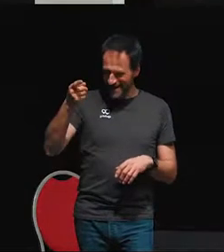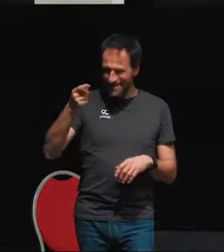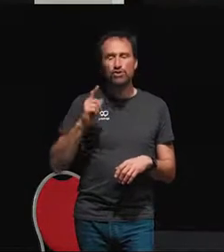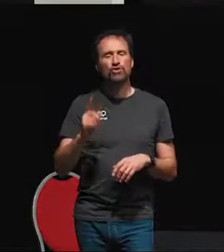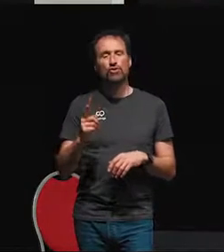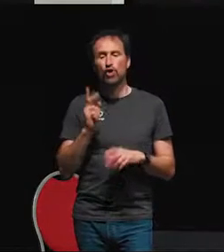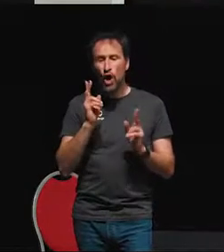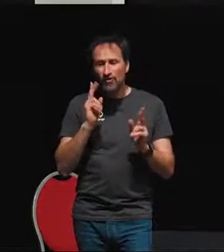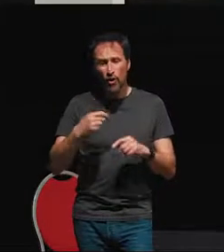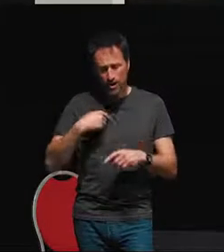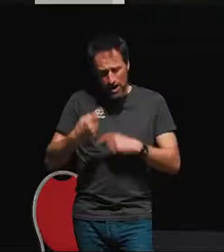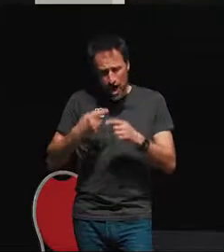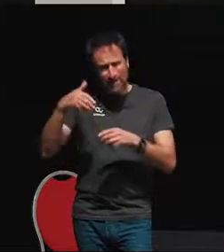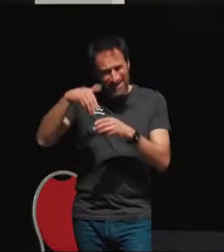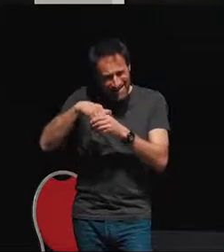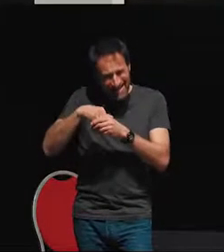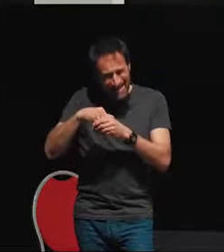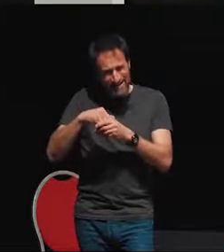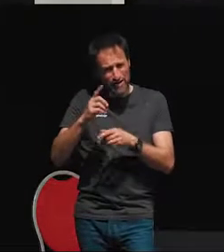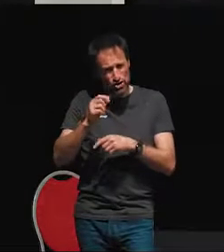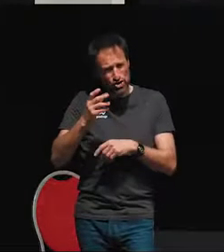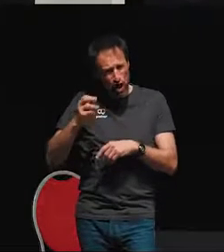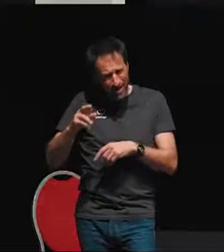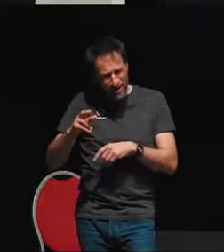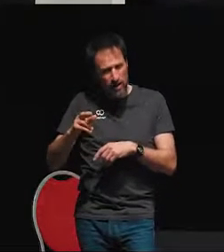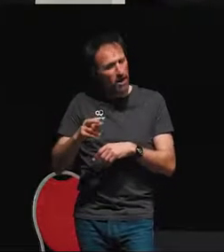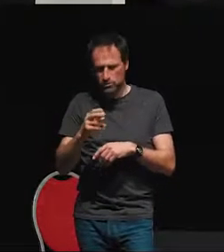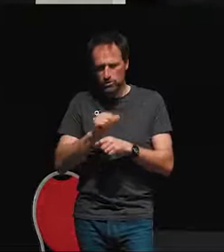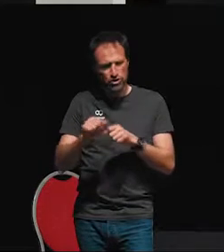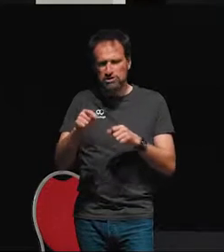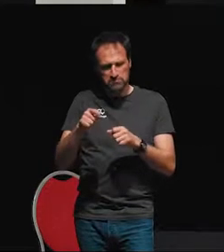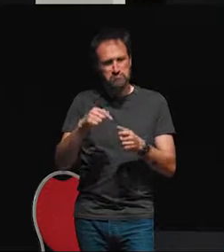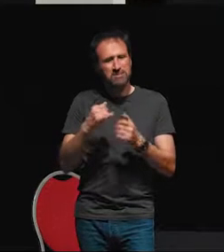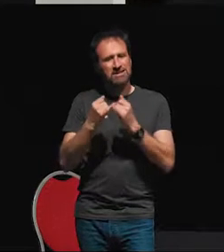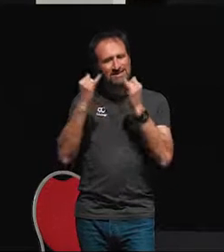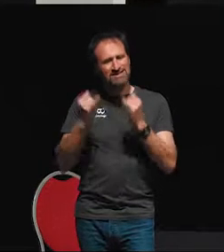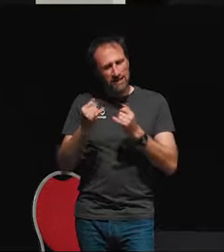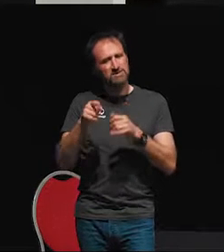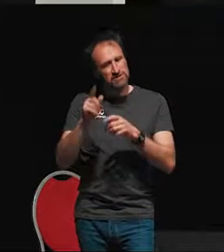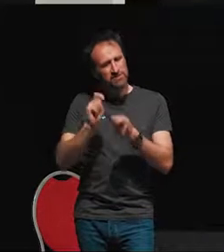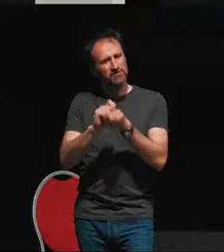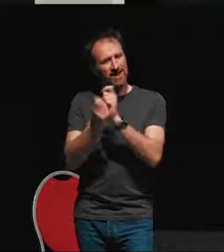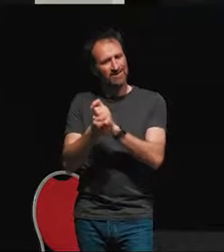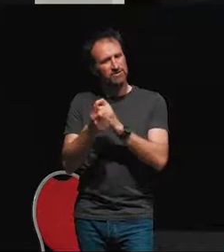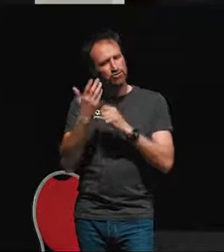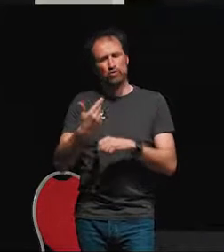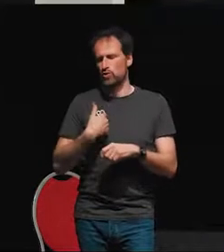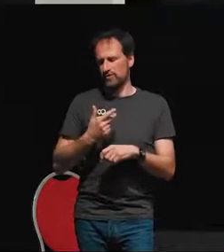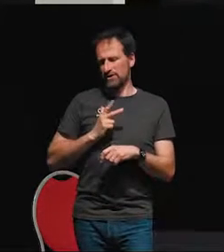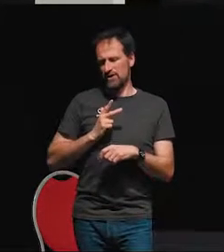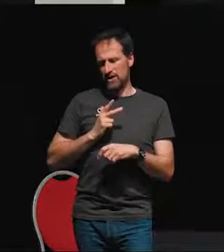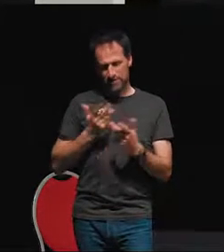I'm running inside of docker the change is instant it's exactly the same as you would expect nice so let's actually